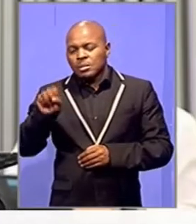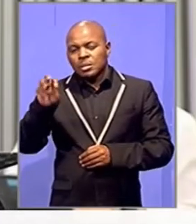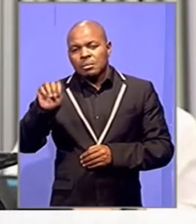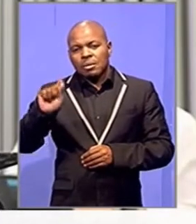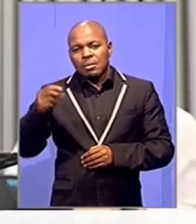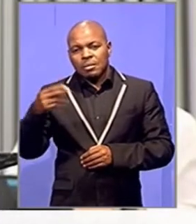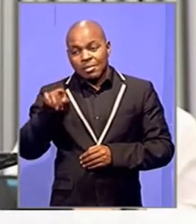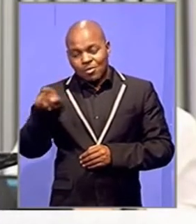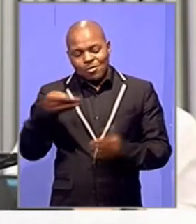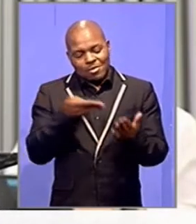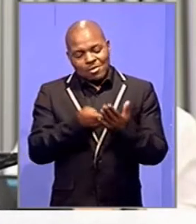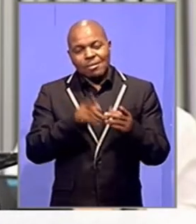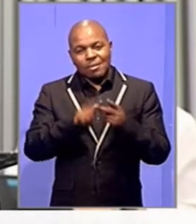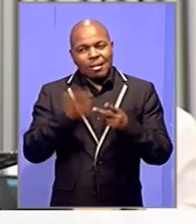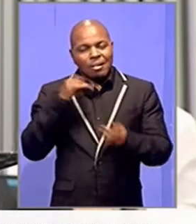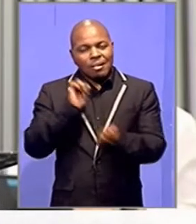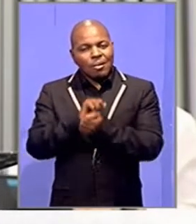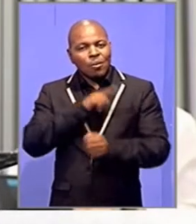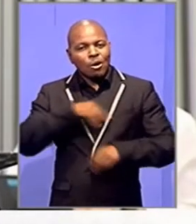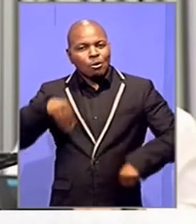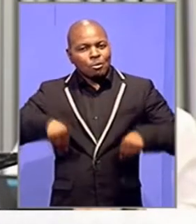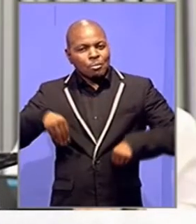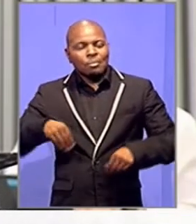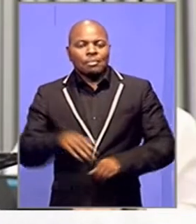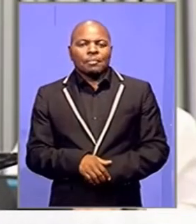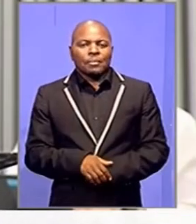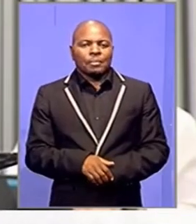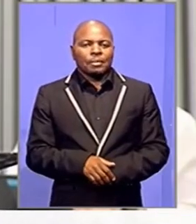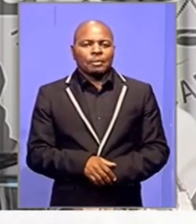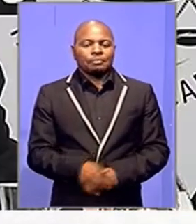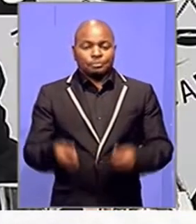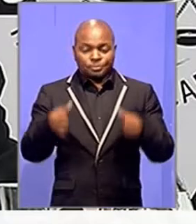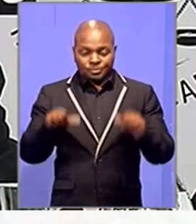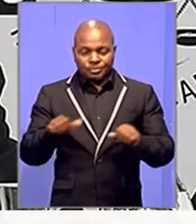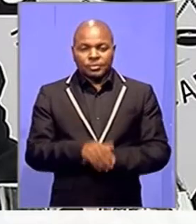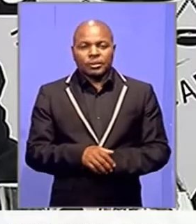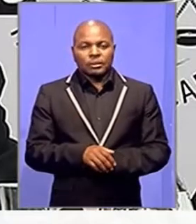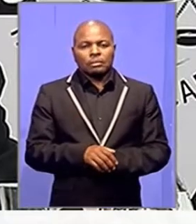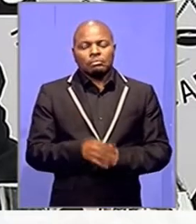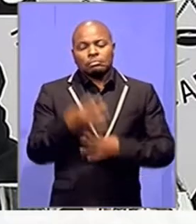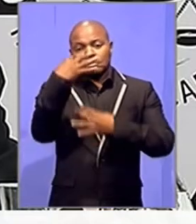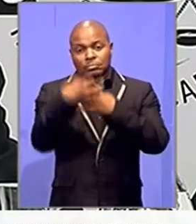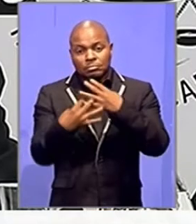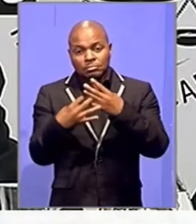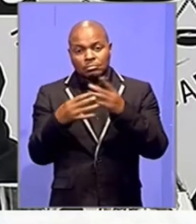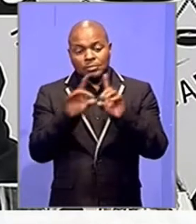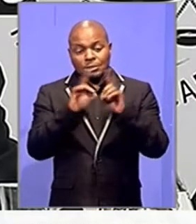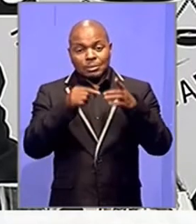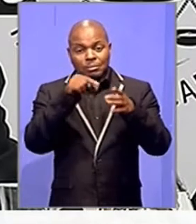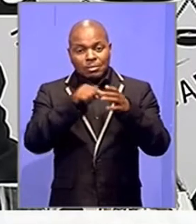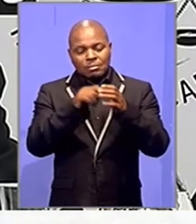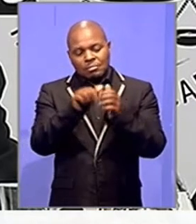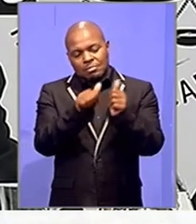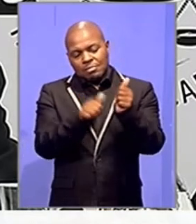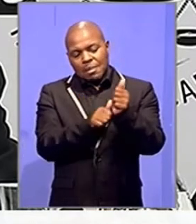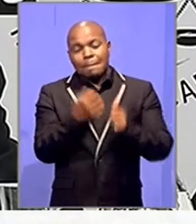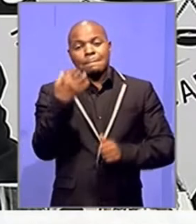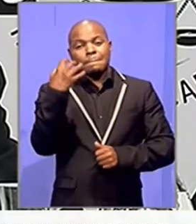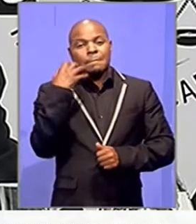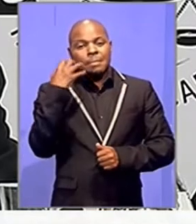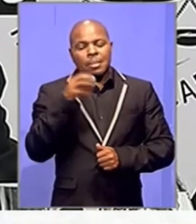ho ba le mommori wa ho etsa bobodu. Ha ile motlatsa letona la ditshebeletso tsa tlhabollo ba tshwaruwa Thabang Makwetla, komishene